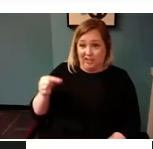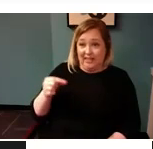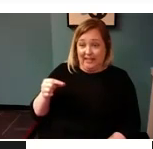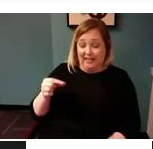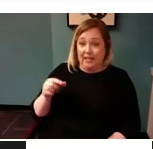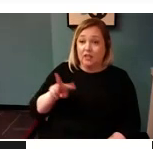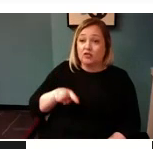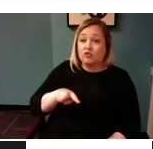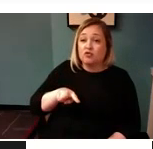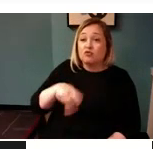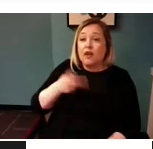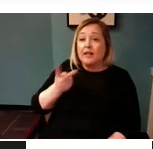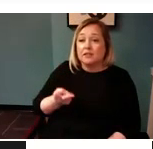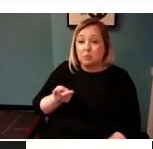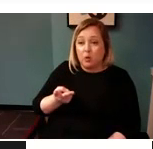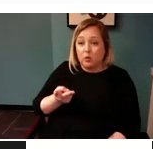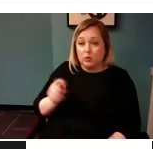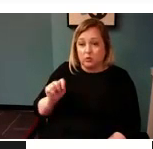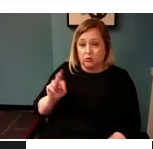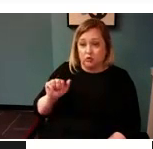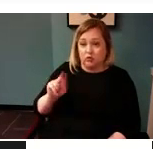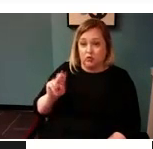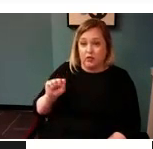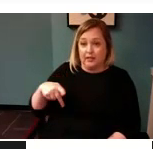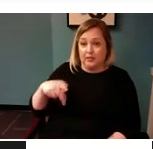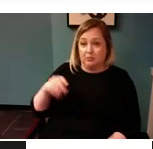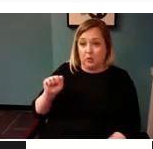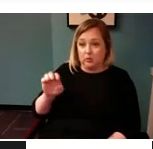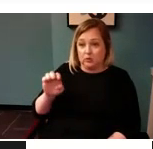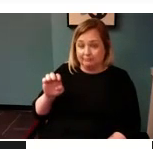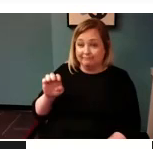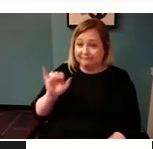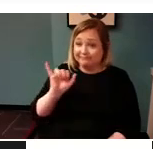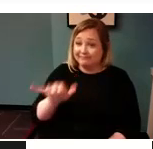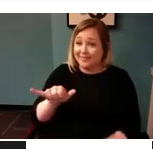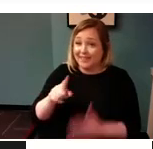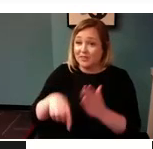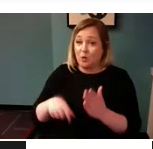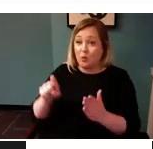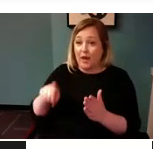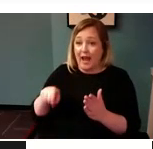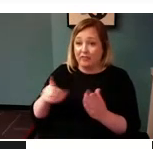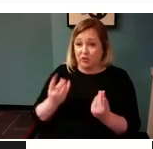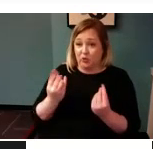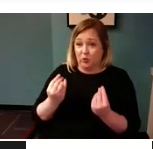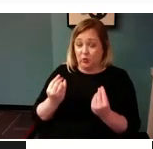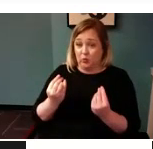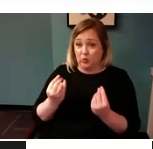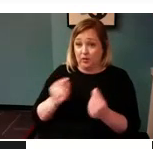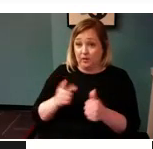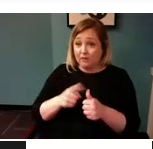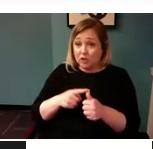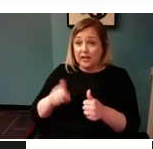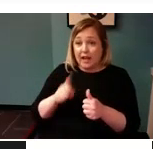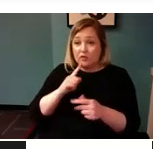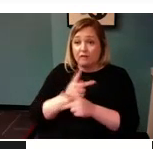Okay, so this is what we need to do, because we need to first figure out the ordering, and once we have it we